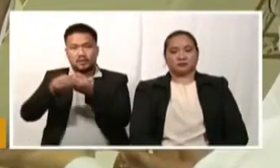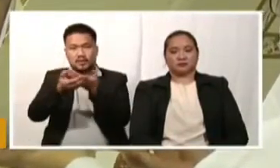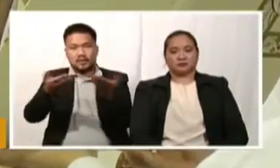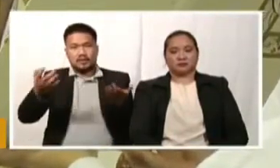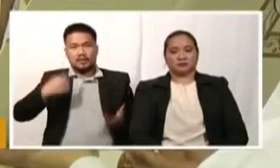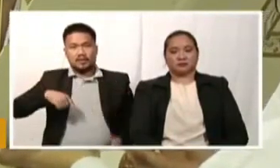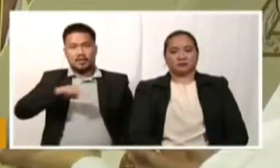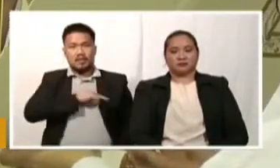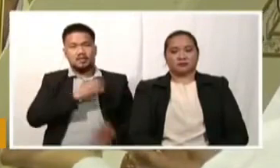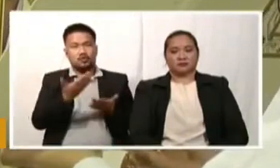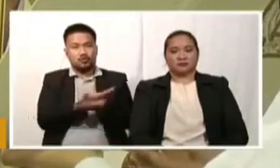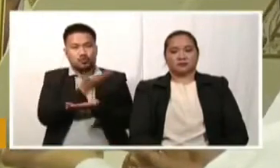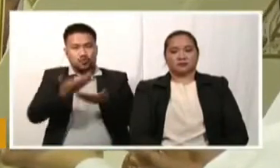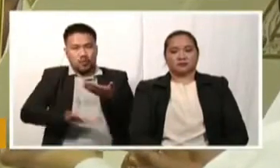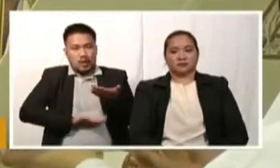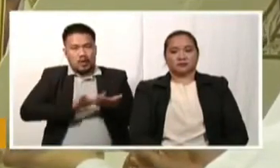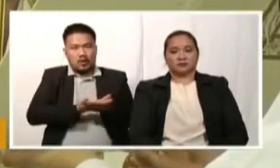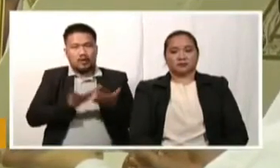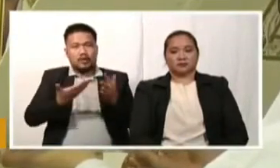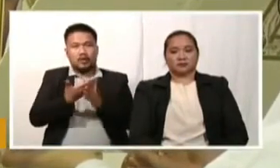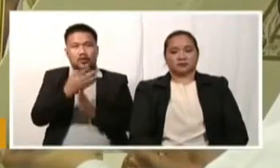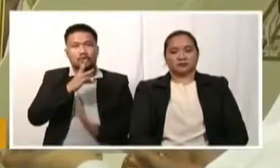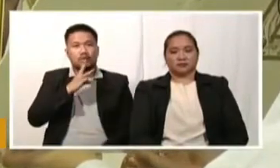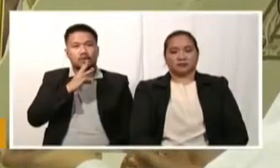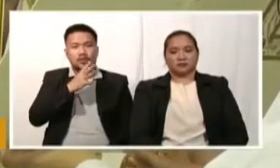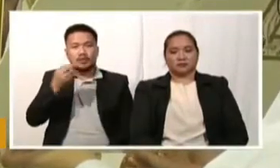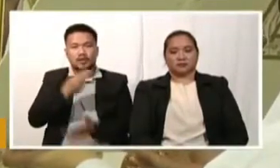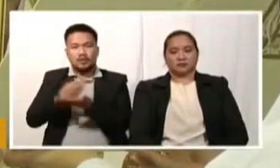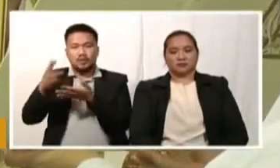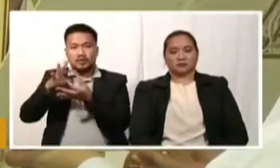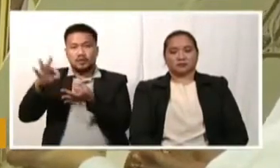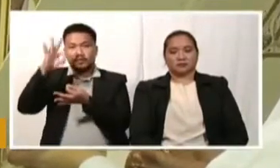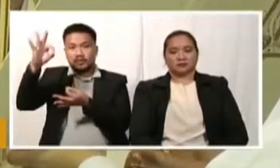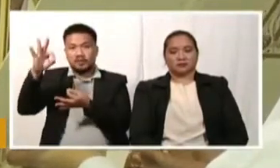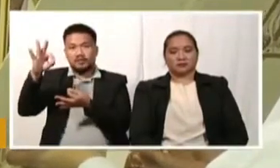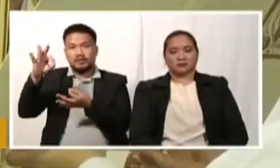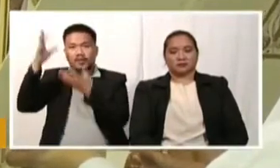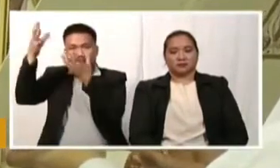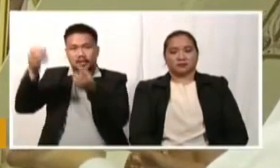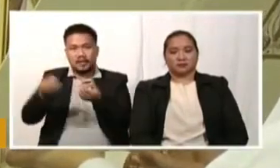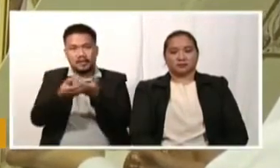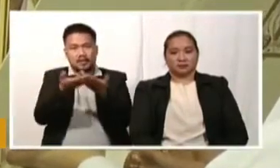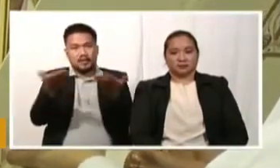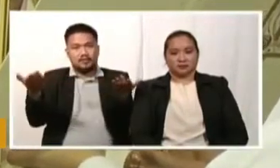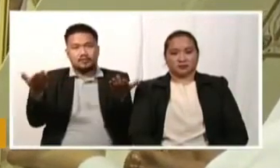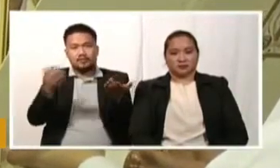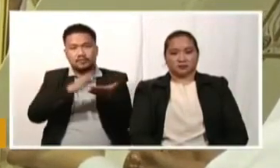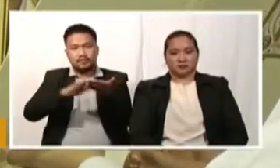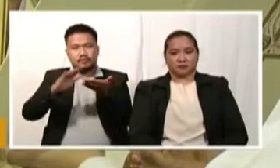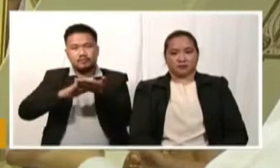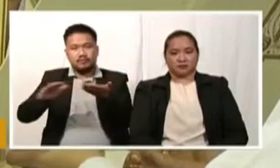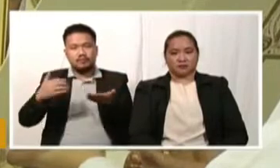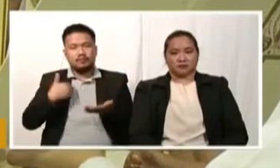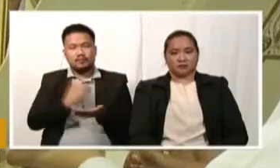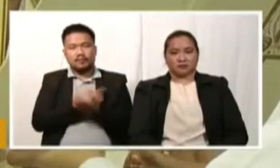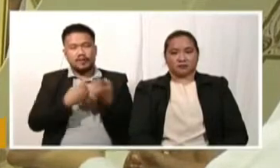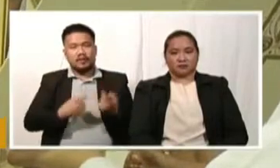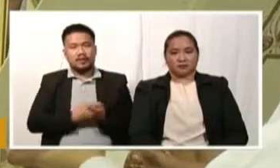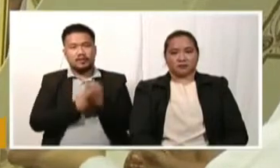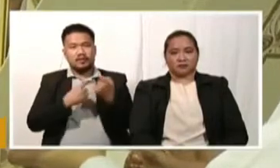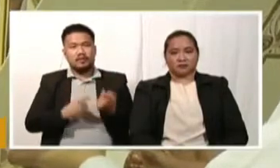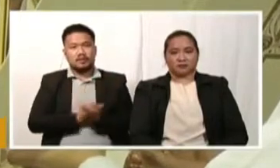us new birth by water and the Holy Spirit, and bestowed on us forgiveness of our